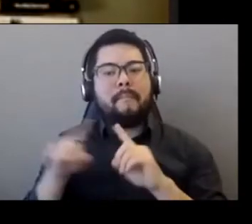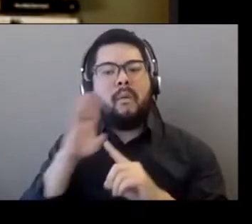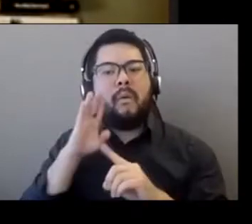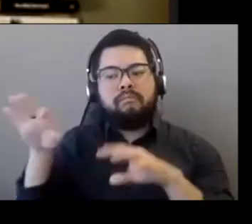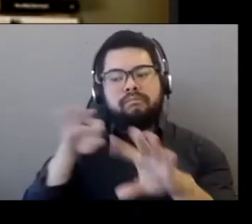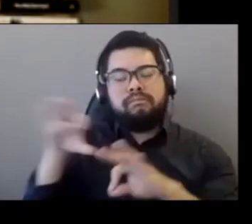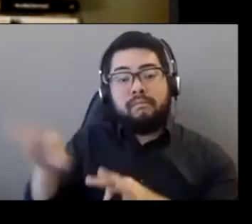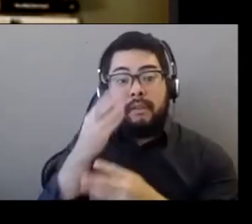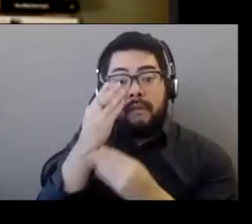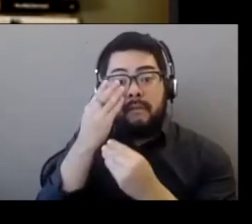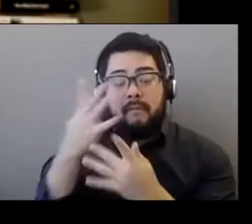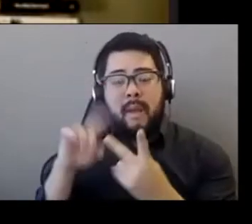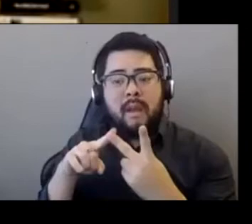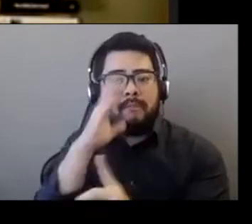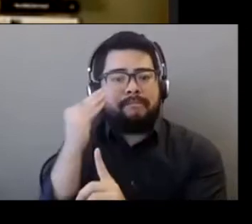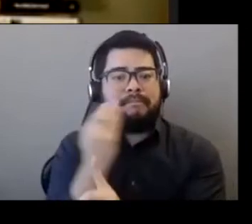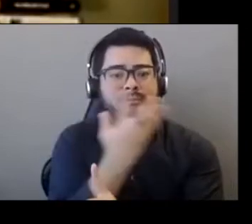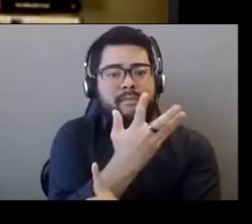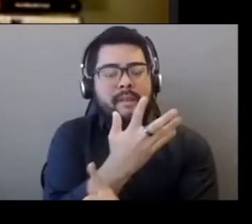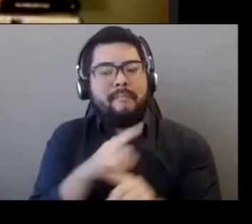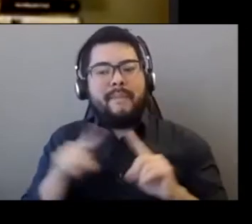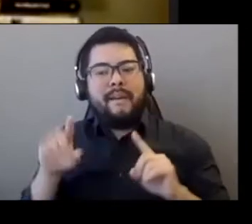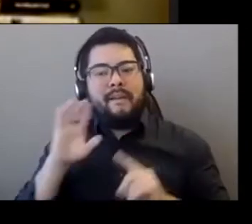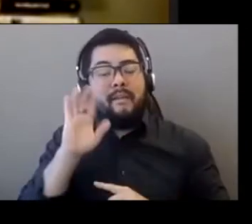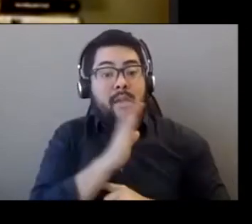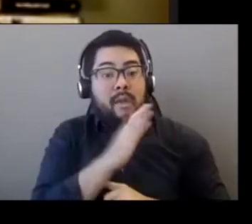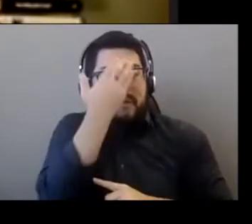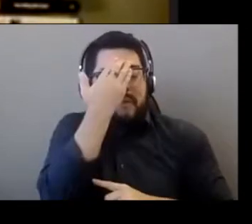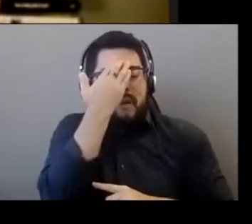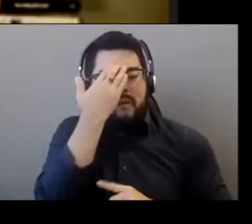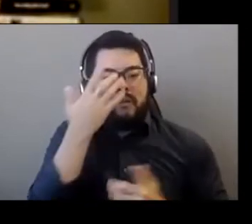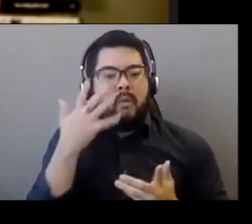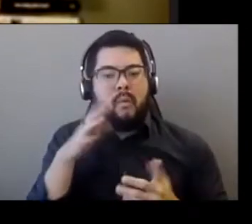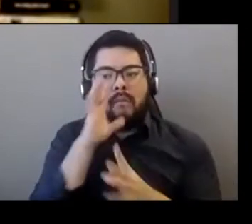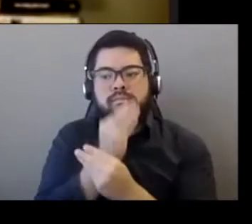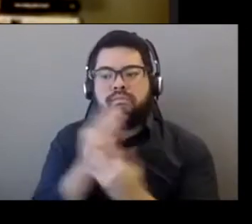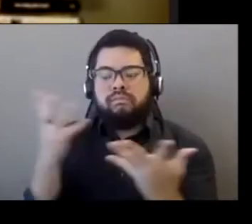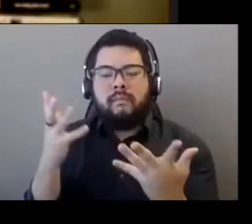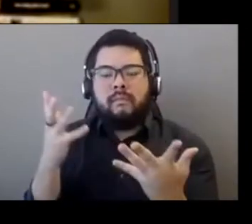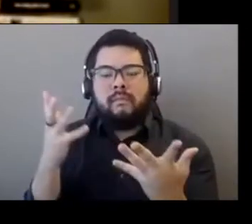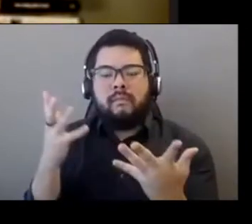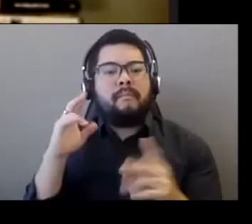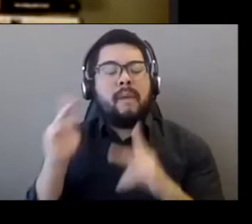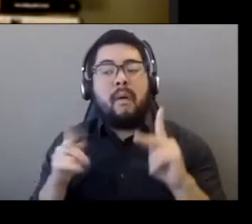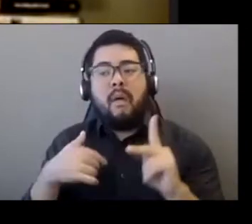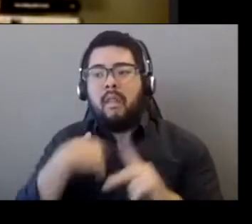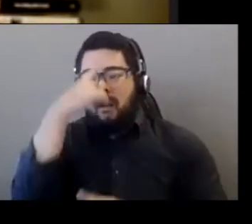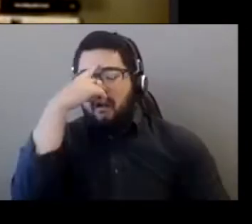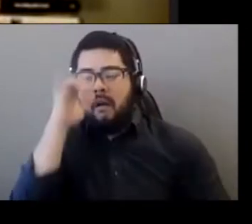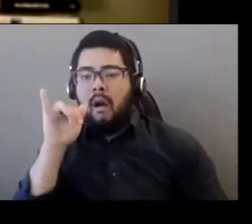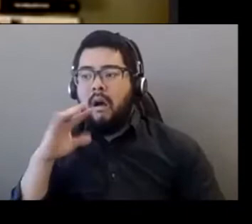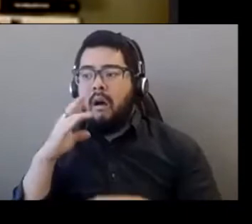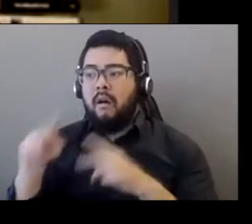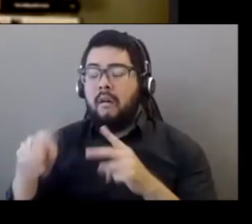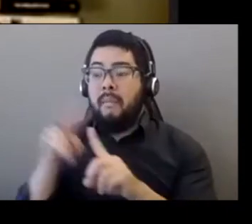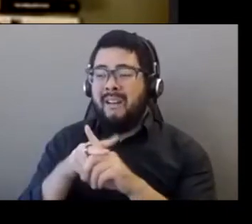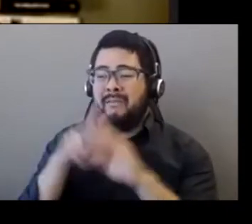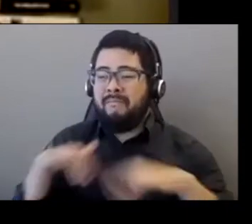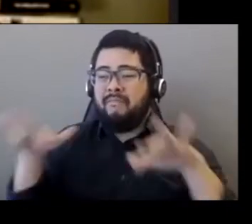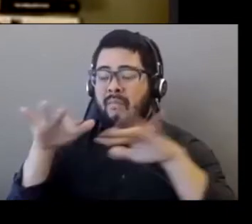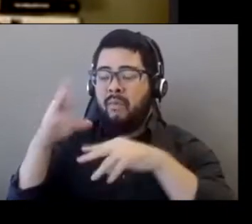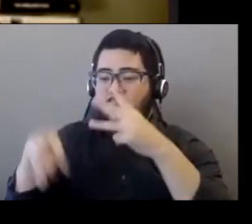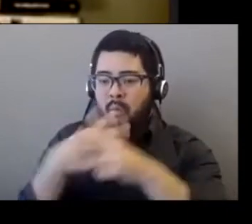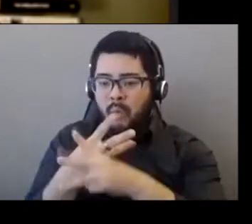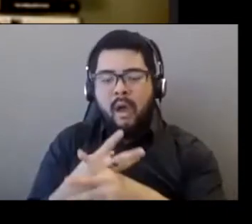but produces knowledge that appears universal. And therefore, they are able in the battle of ideas to command the